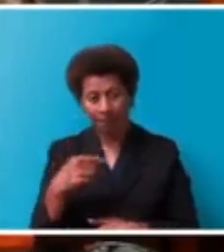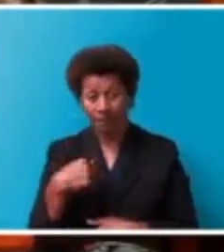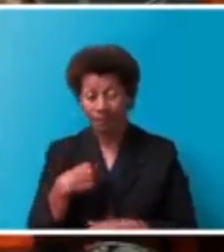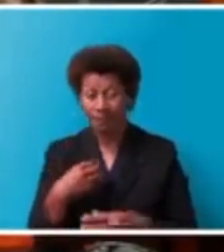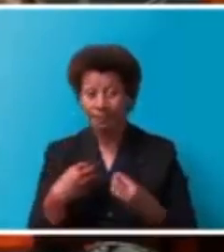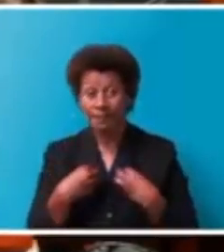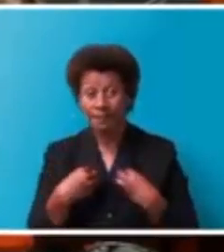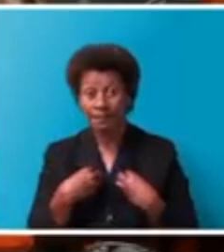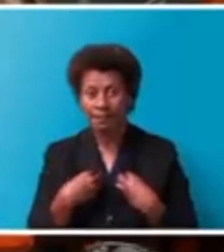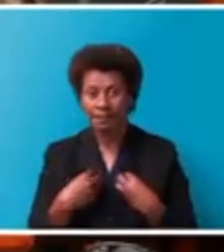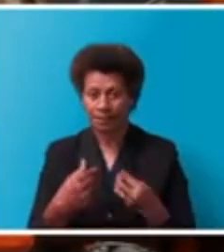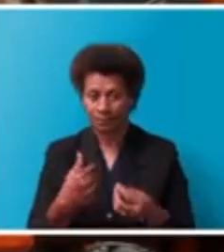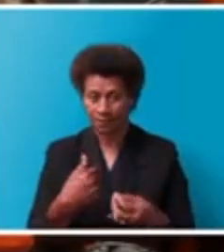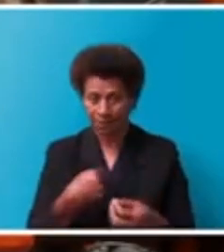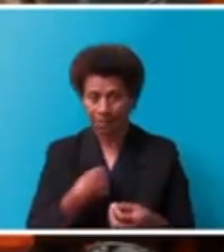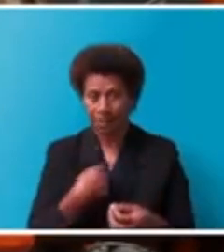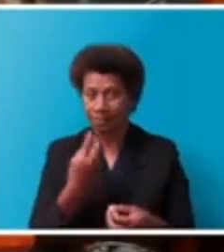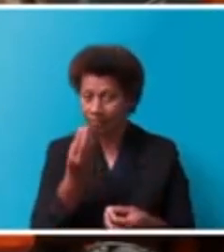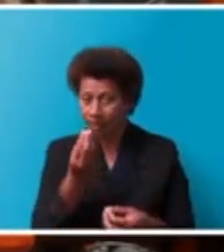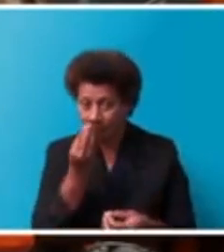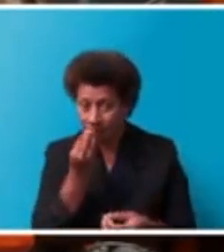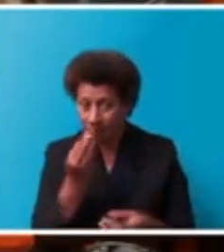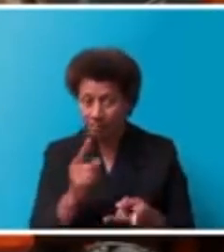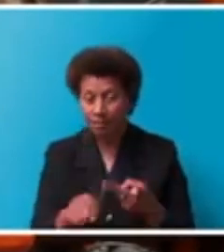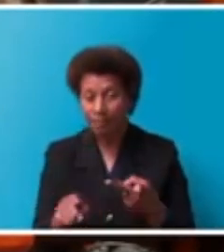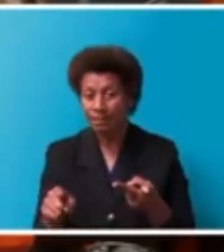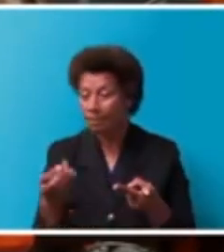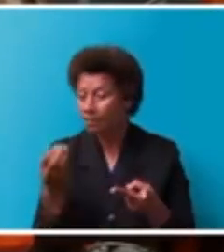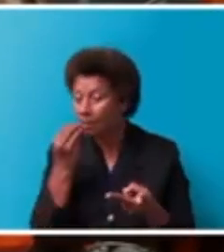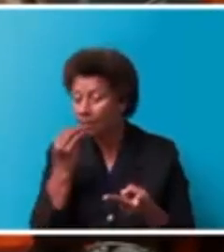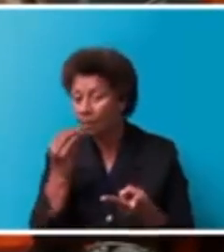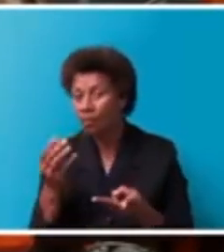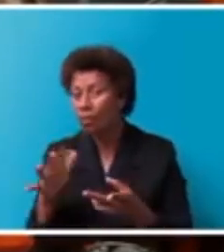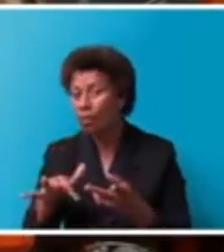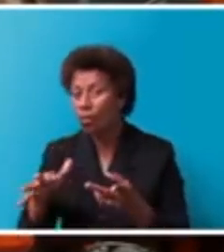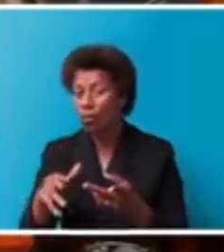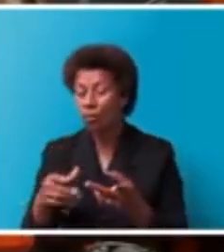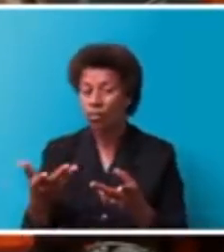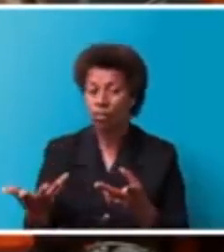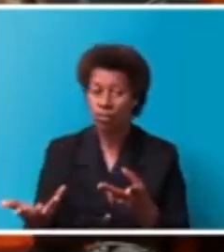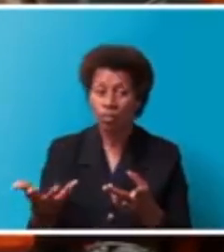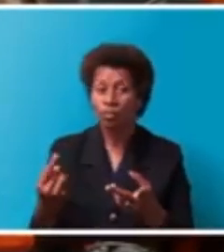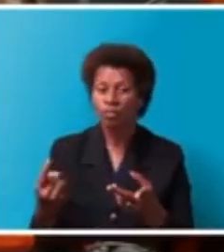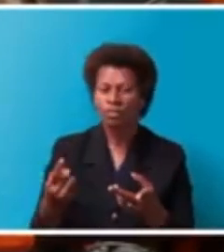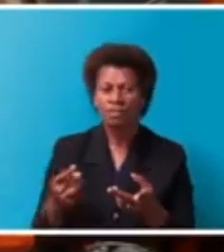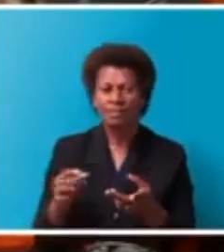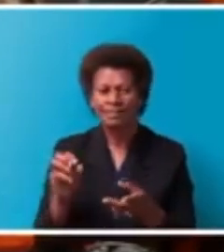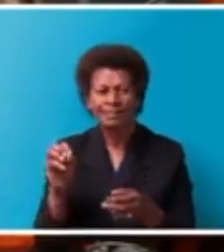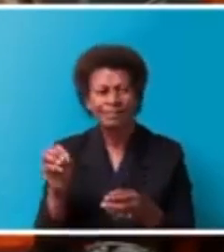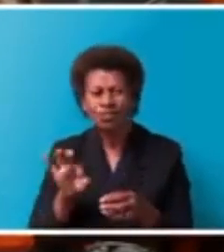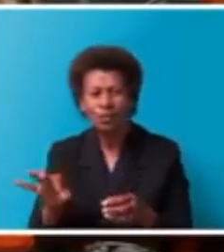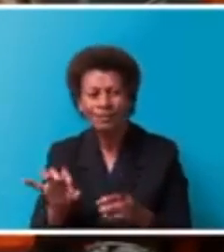ke mamikana na taxi, rakana talenga na pari, watalito."